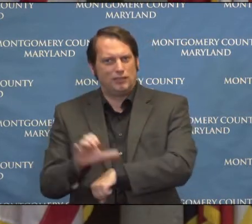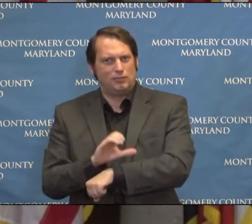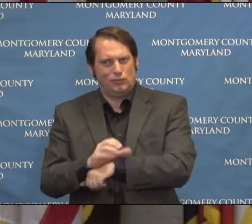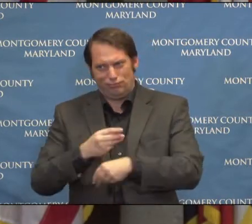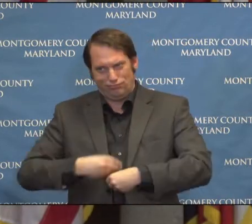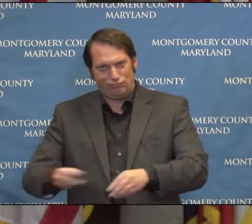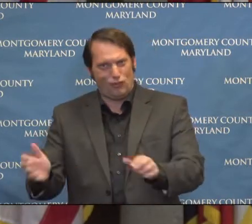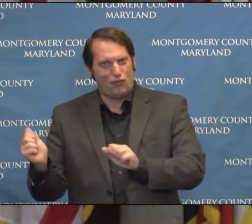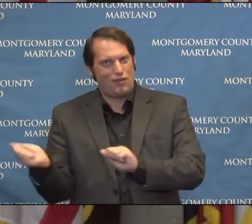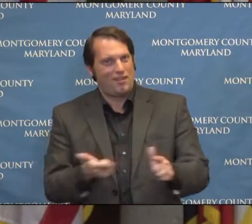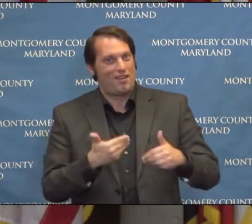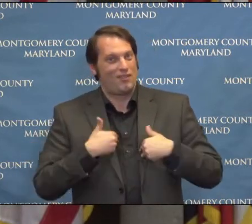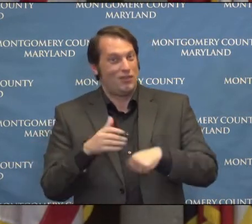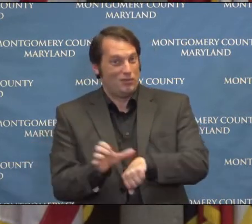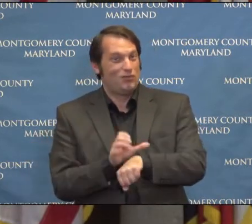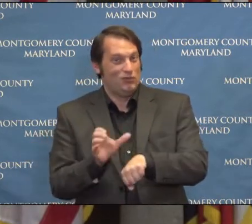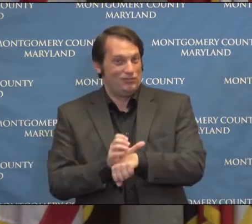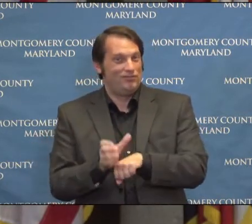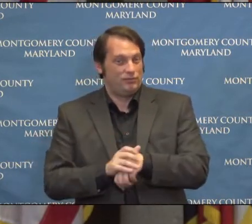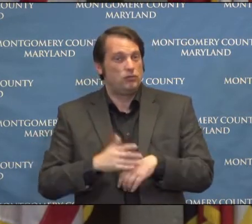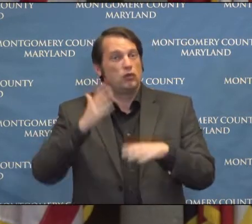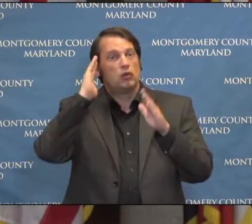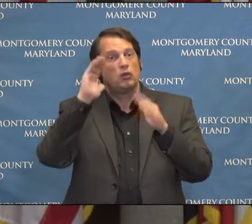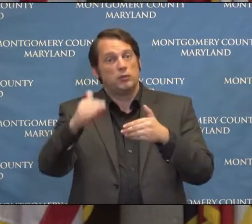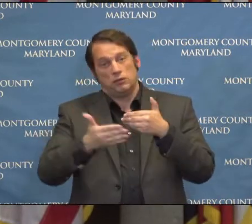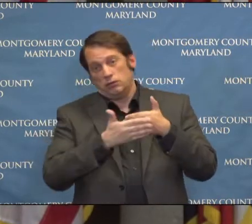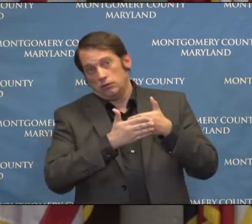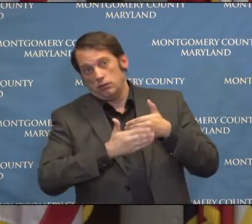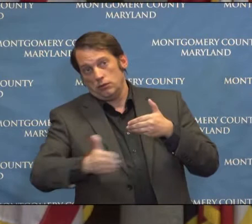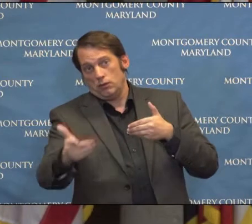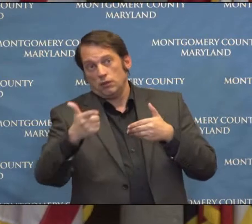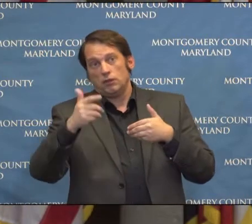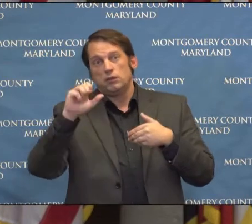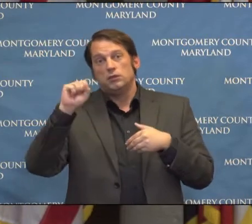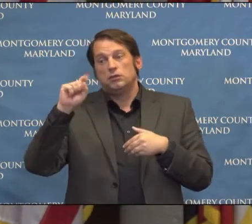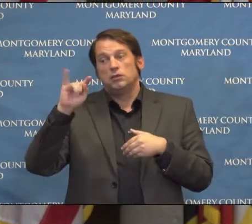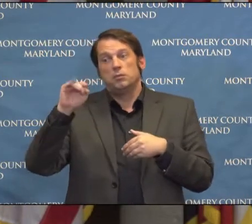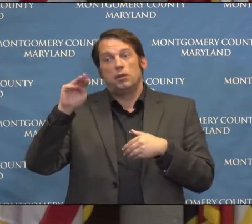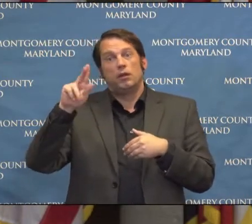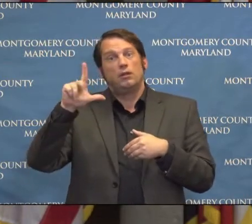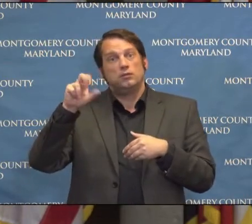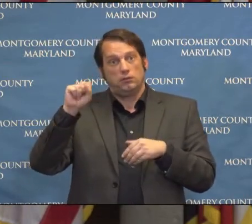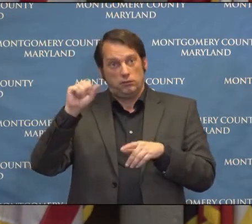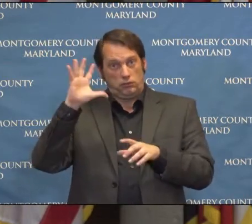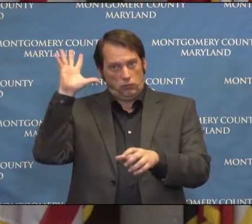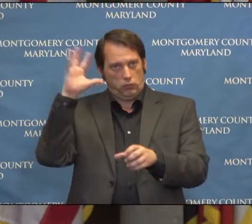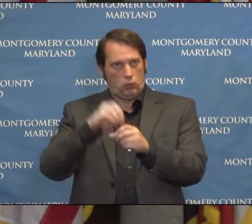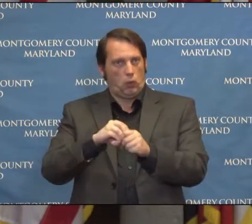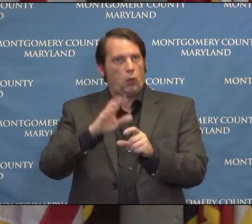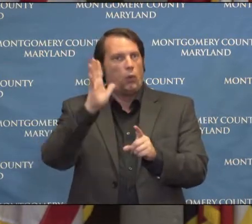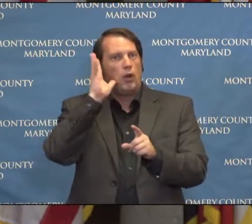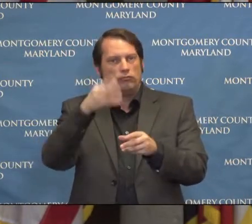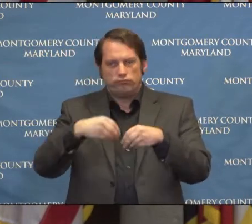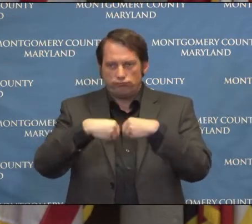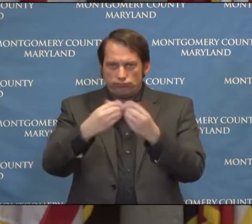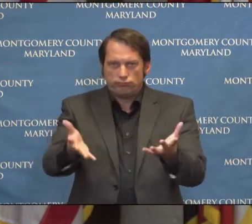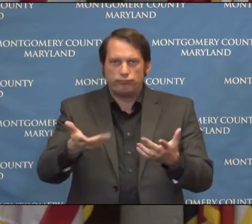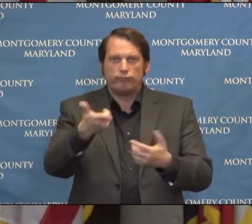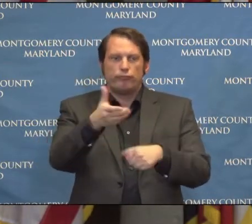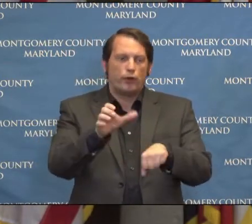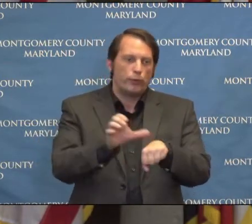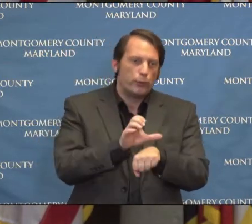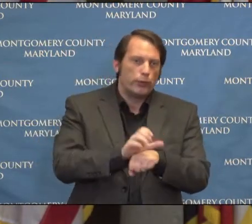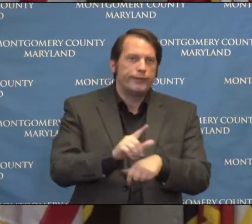that they go forward with that plan to help create connectivity and digital tools across this country,